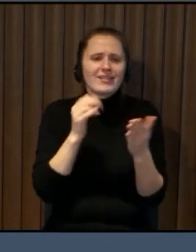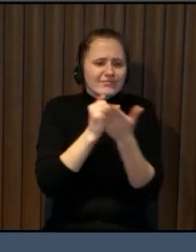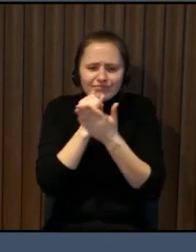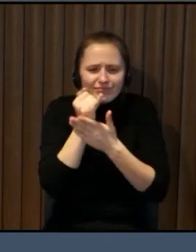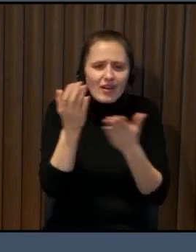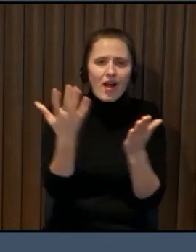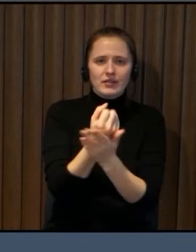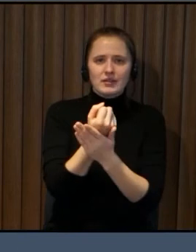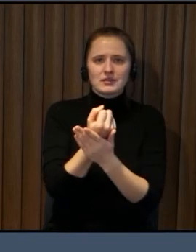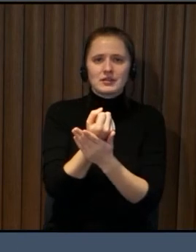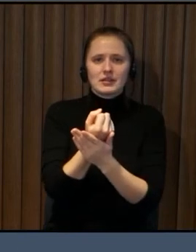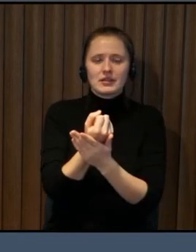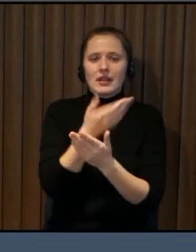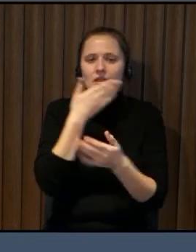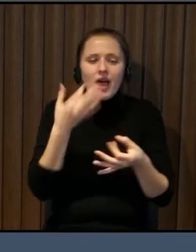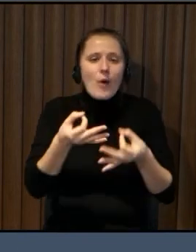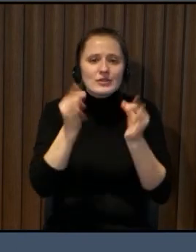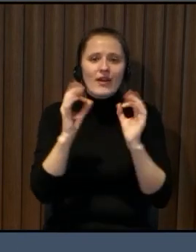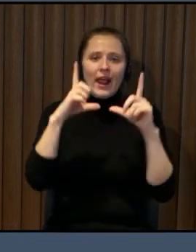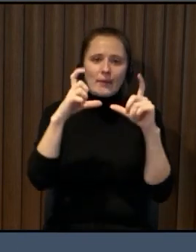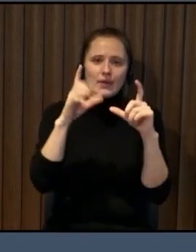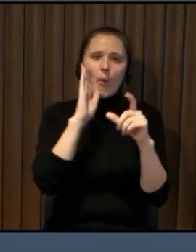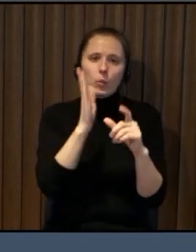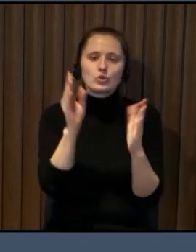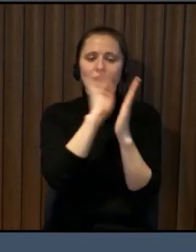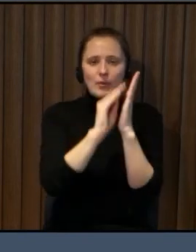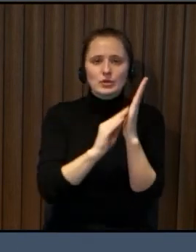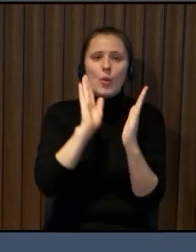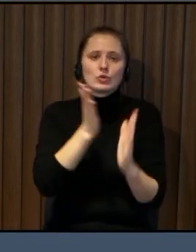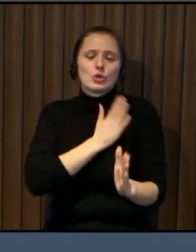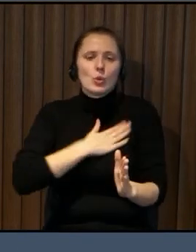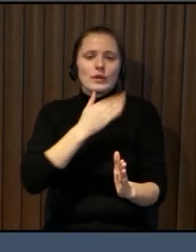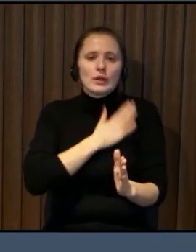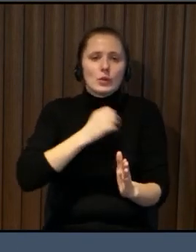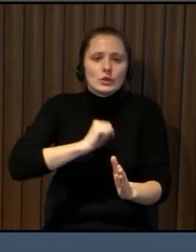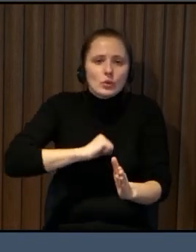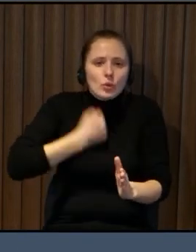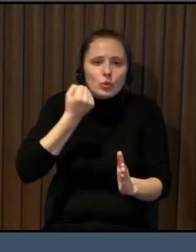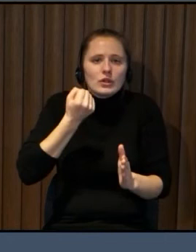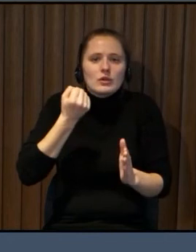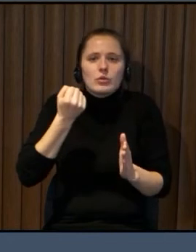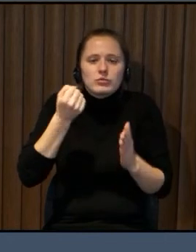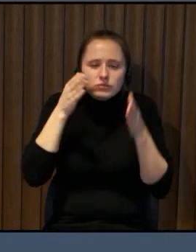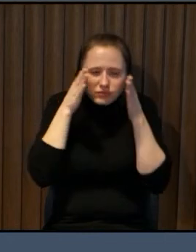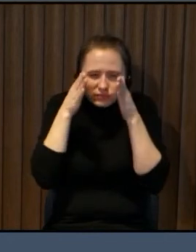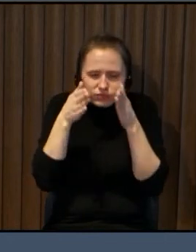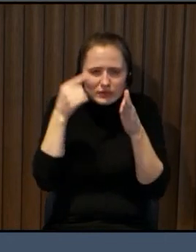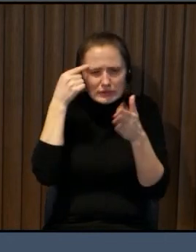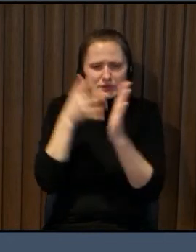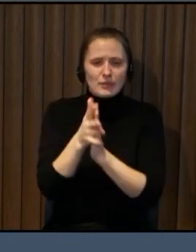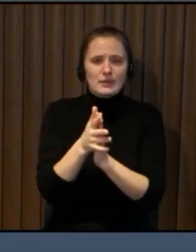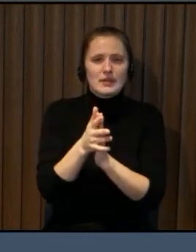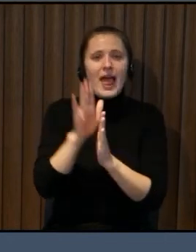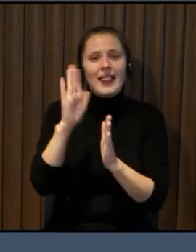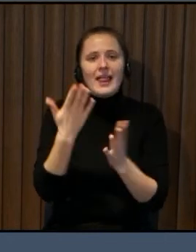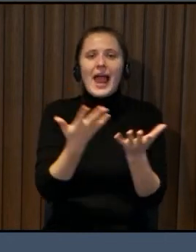complicated navigation, it's very hard to understand what is placed where. It doesn't matter if you have descriptions for images. It